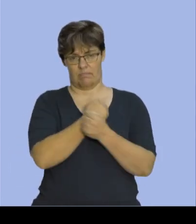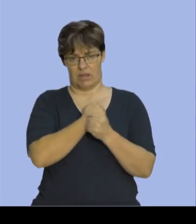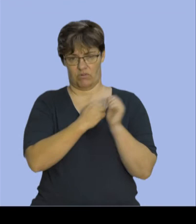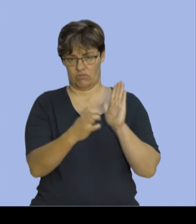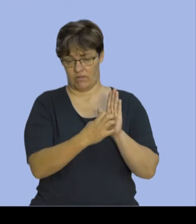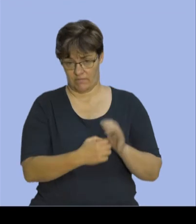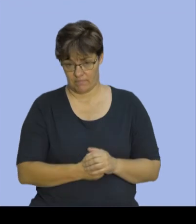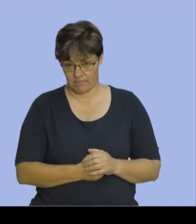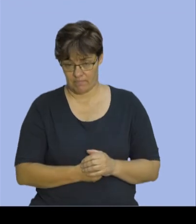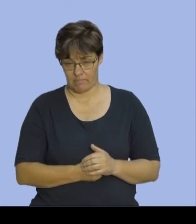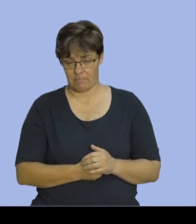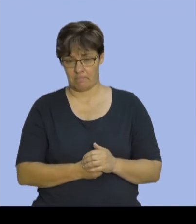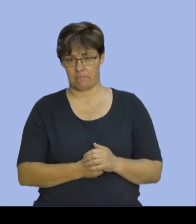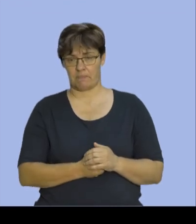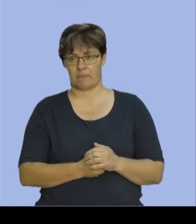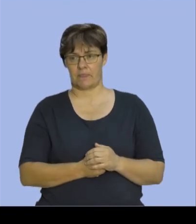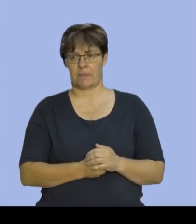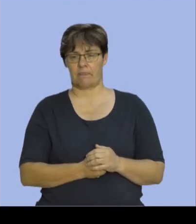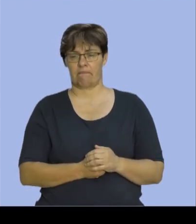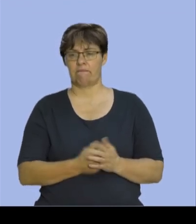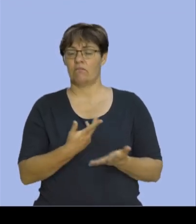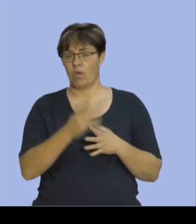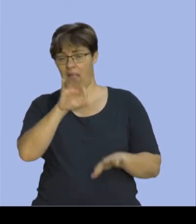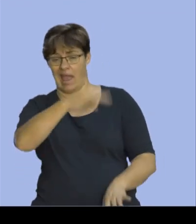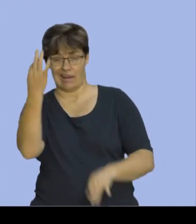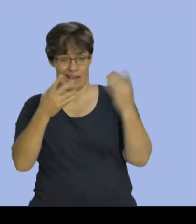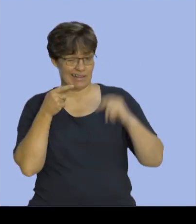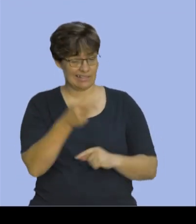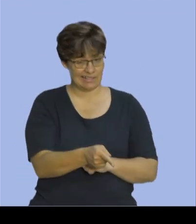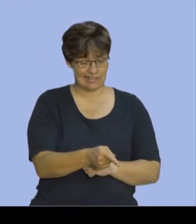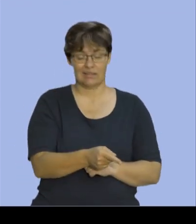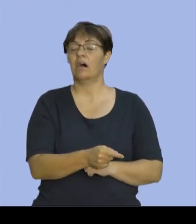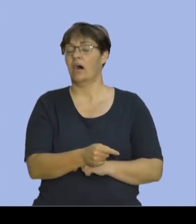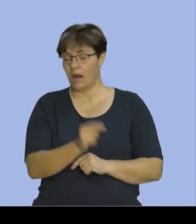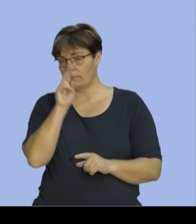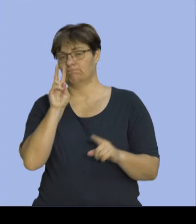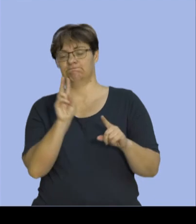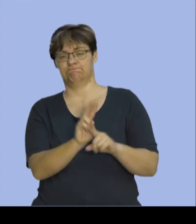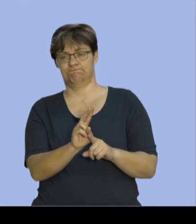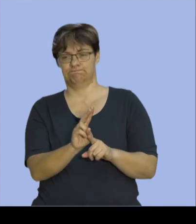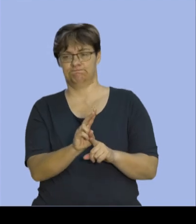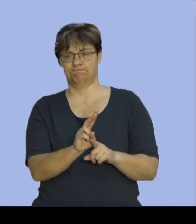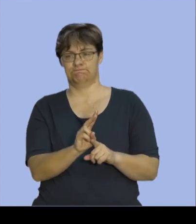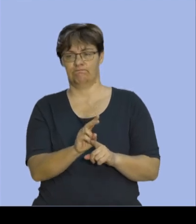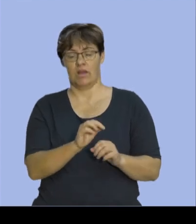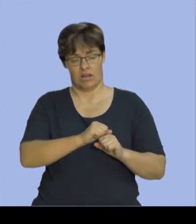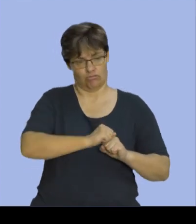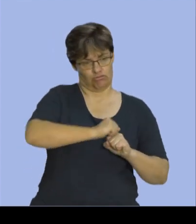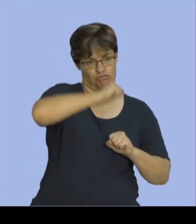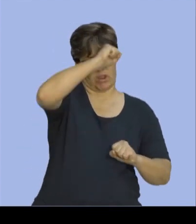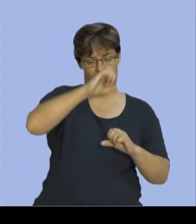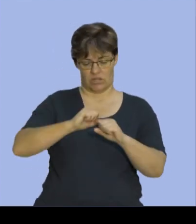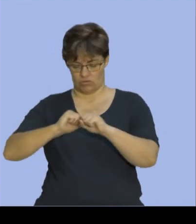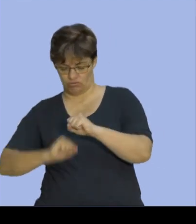original parent function, right? If we analyze this, you know that this is a